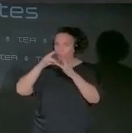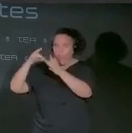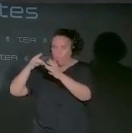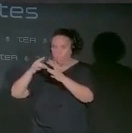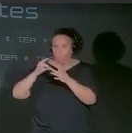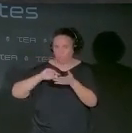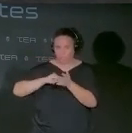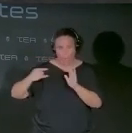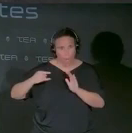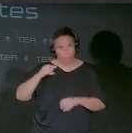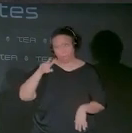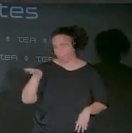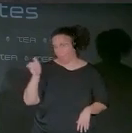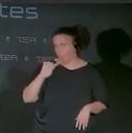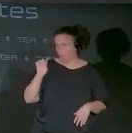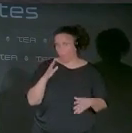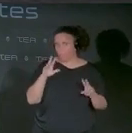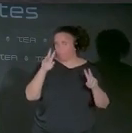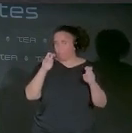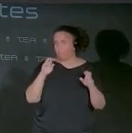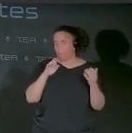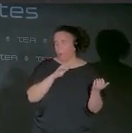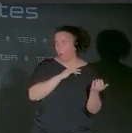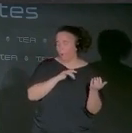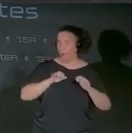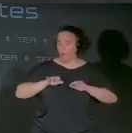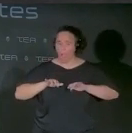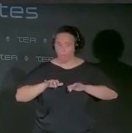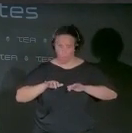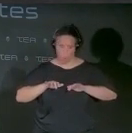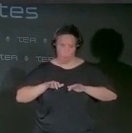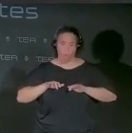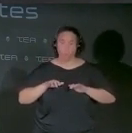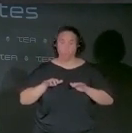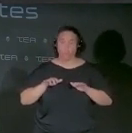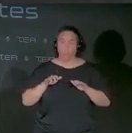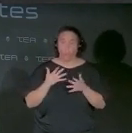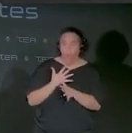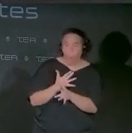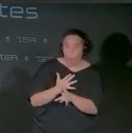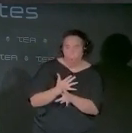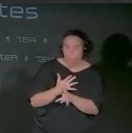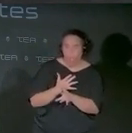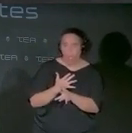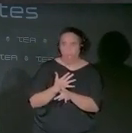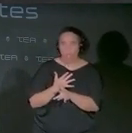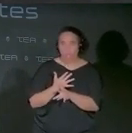our games and our virtual worlds on American hardware, basically.